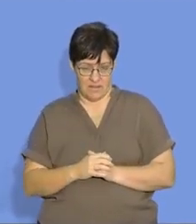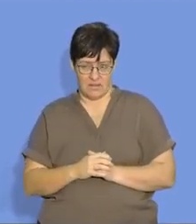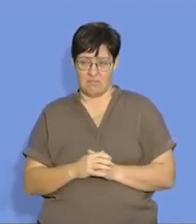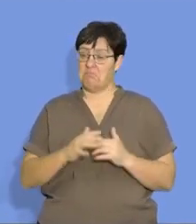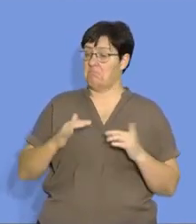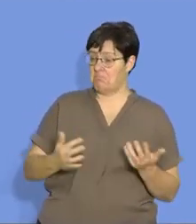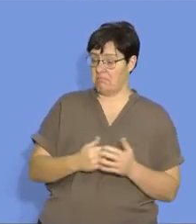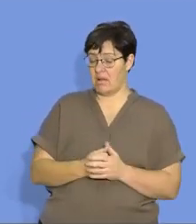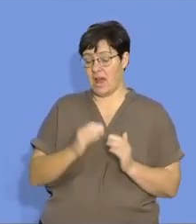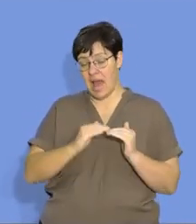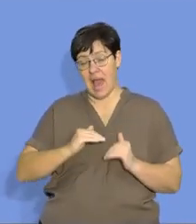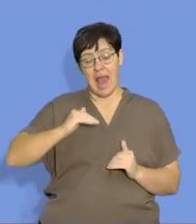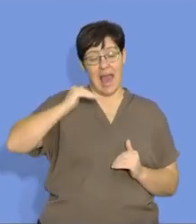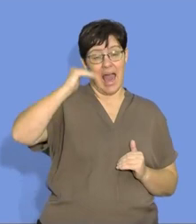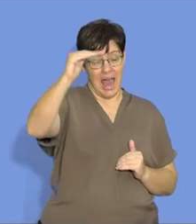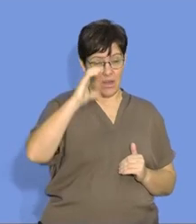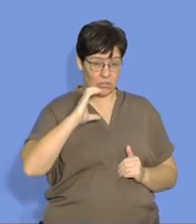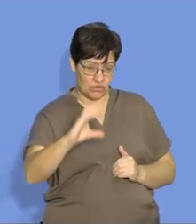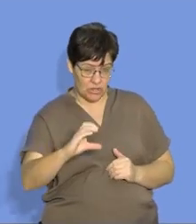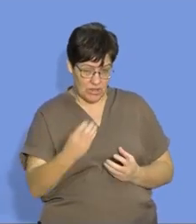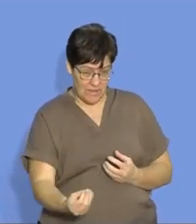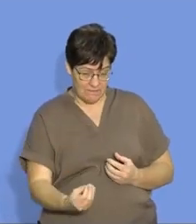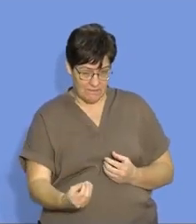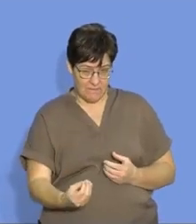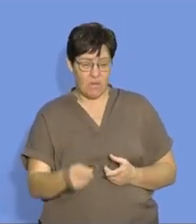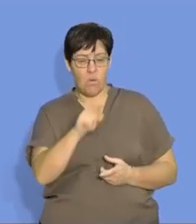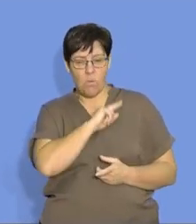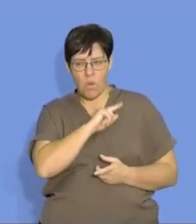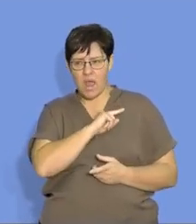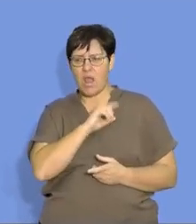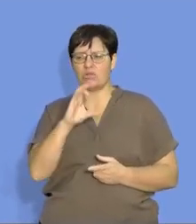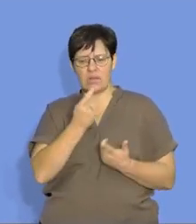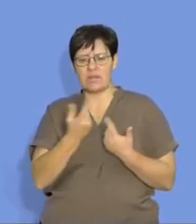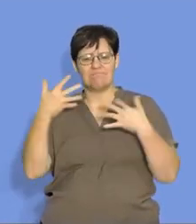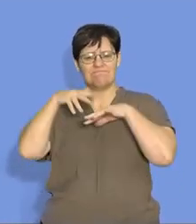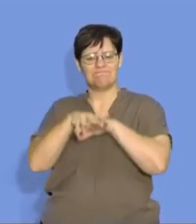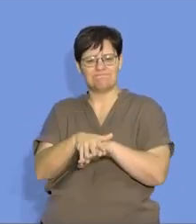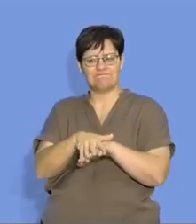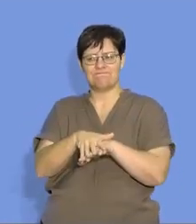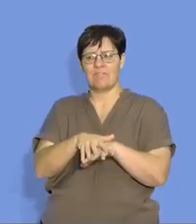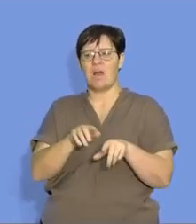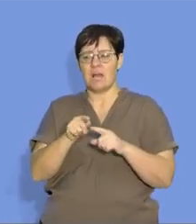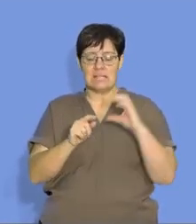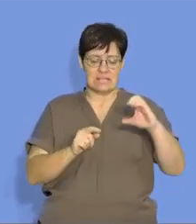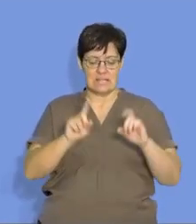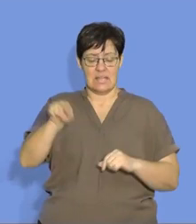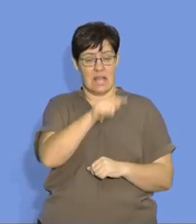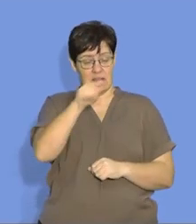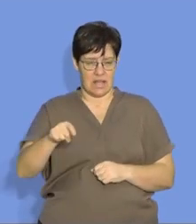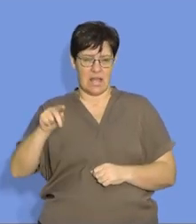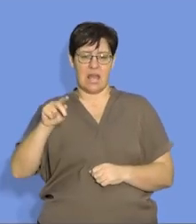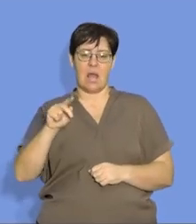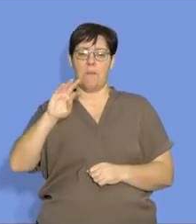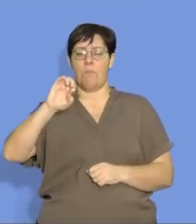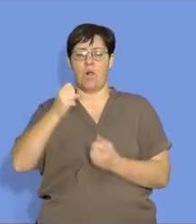per volume. So if there's a high concentration, because concentration is directly proportional to the number